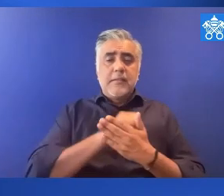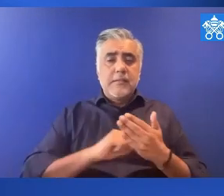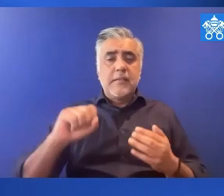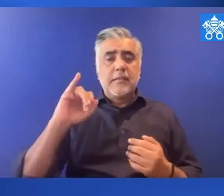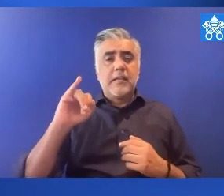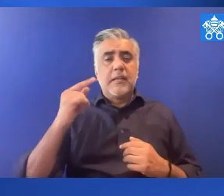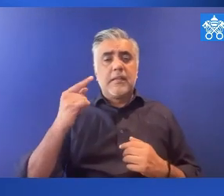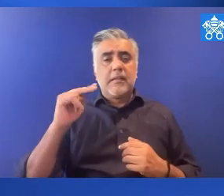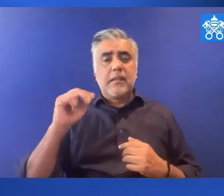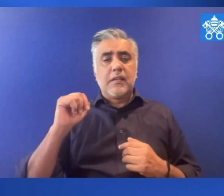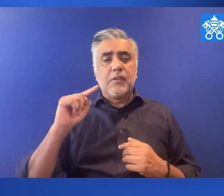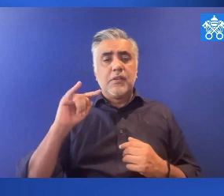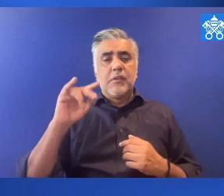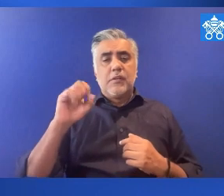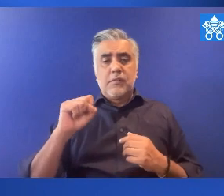This is the peace